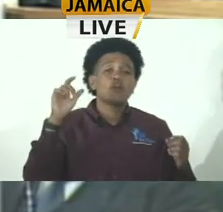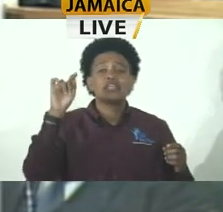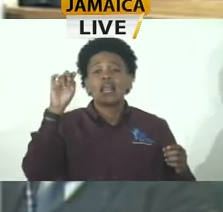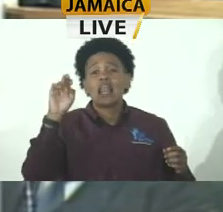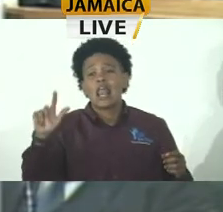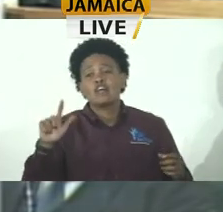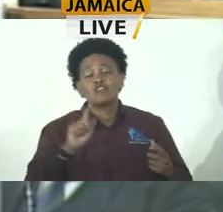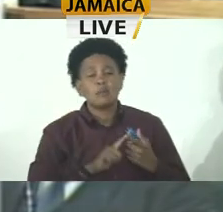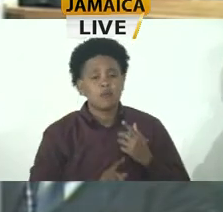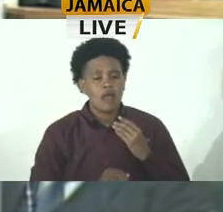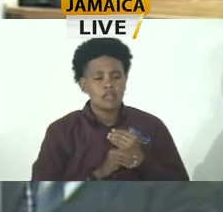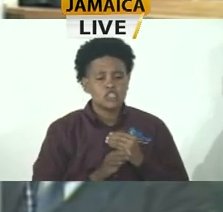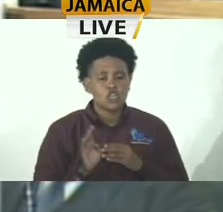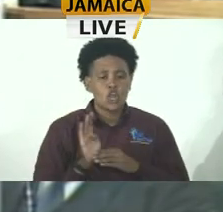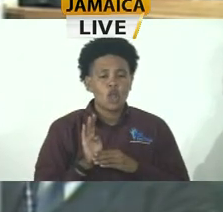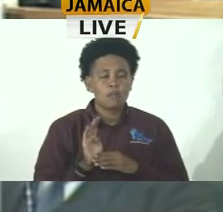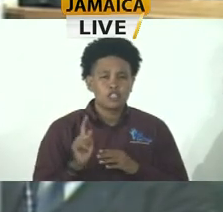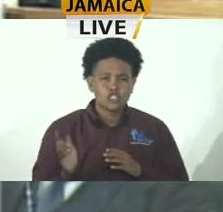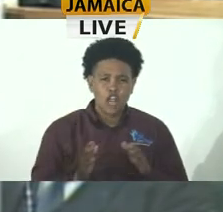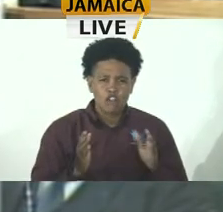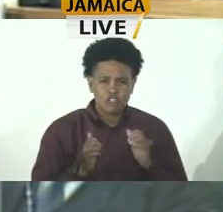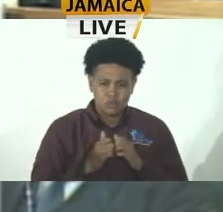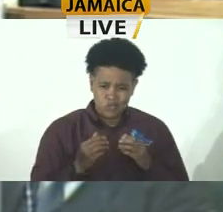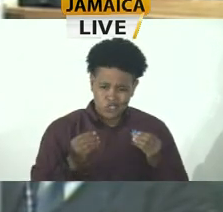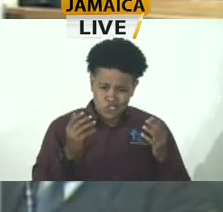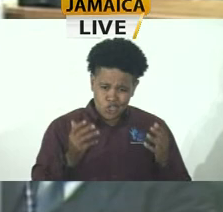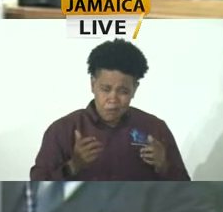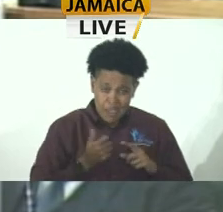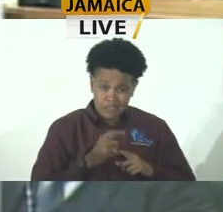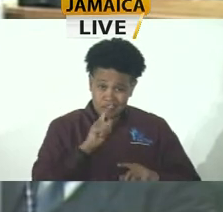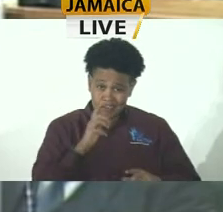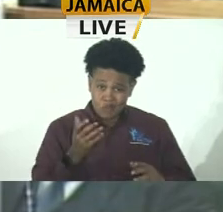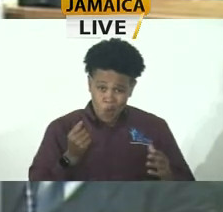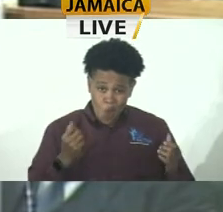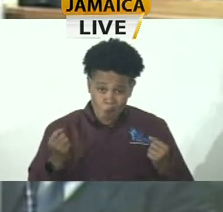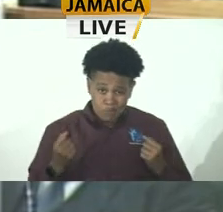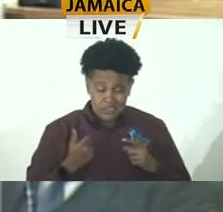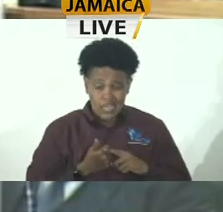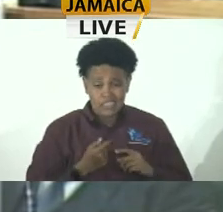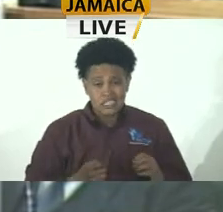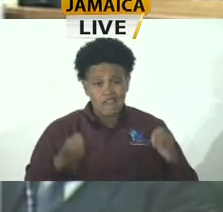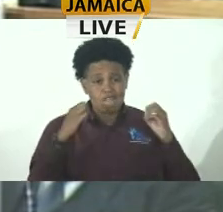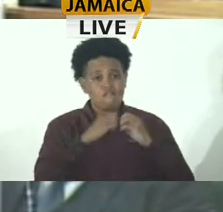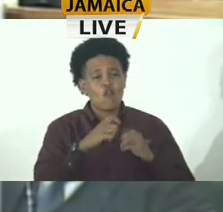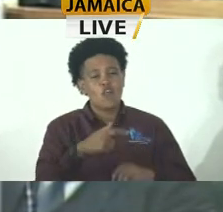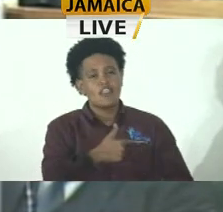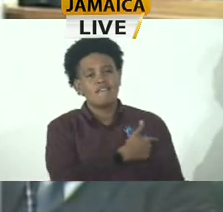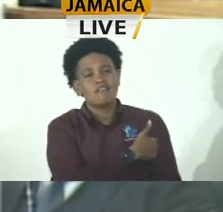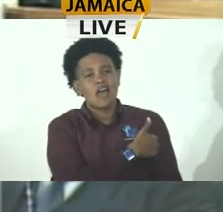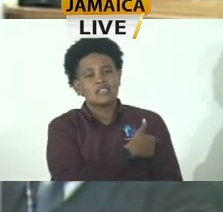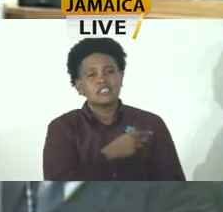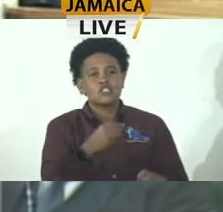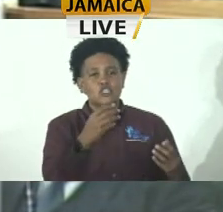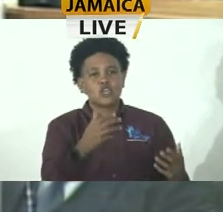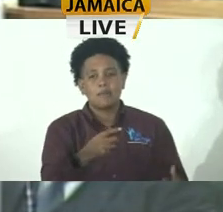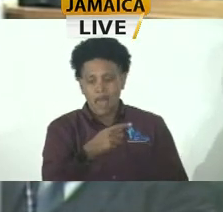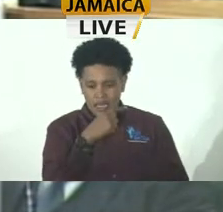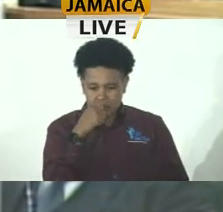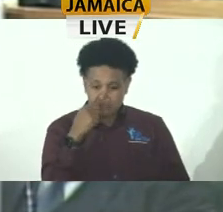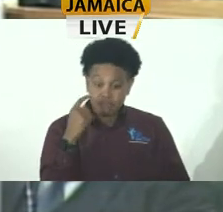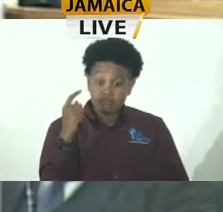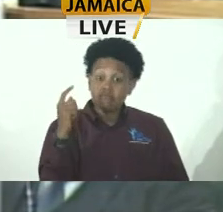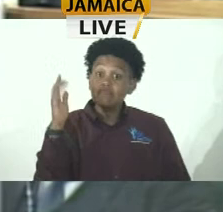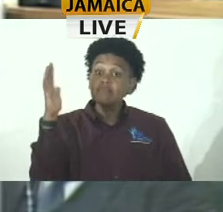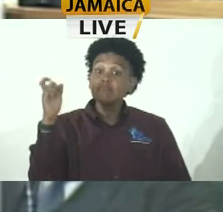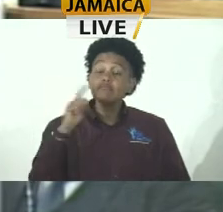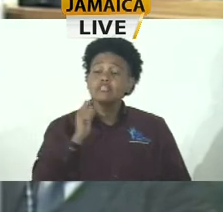as well as commercial arrangements with suppliers to obtain further vaccine supplies madam speaker